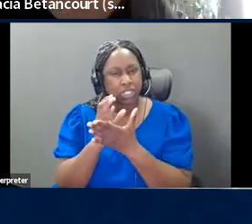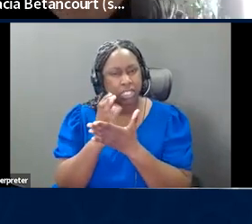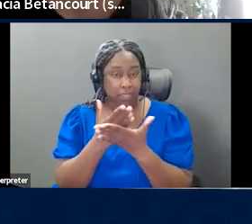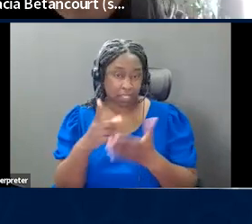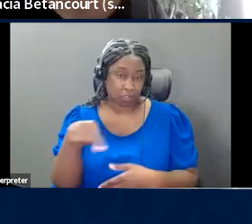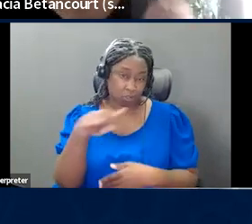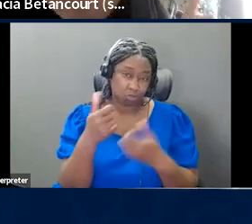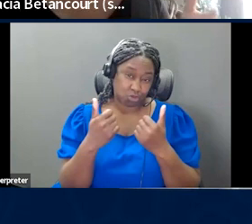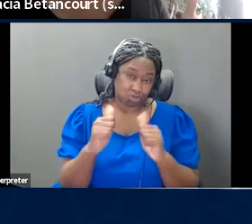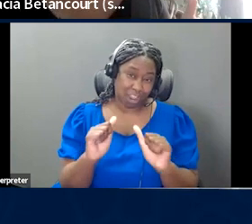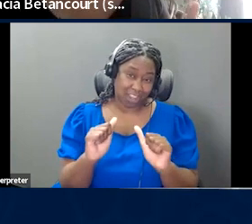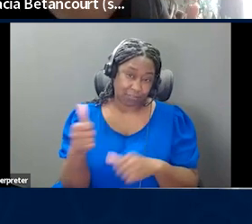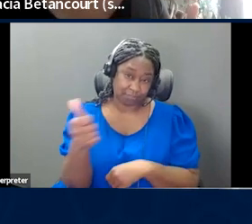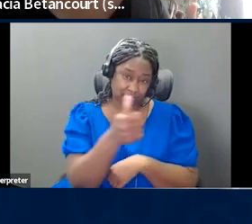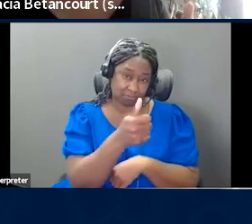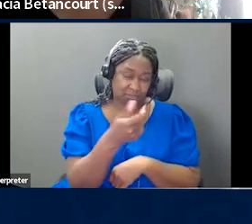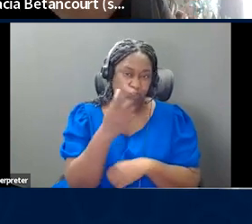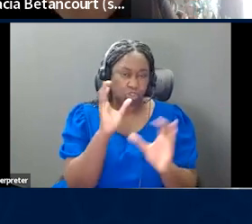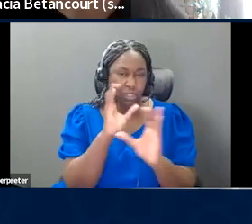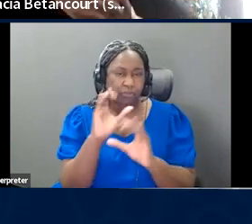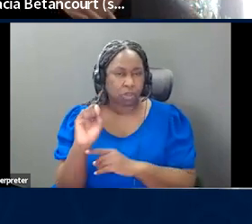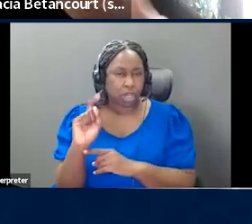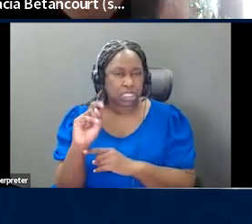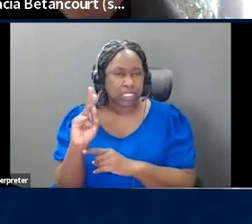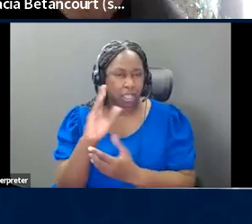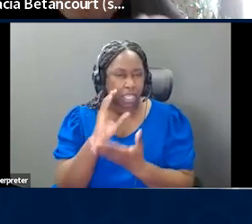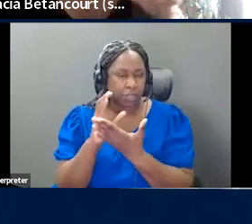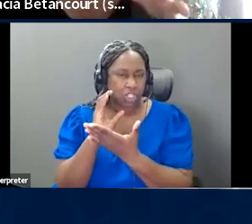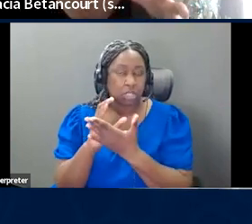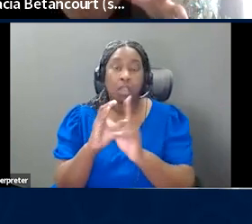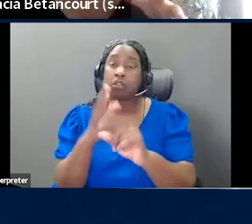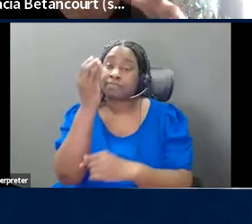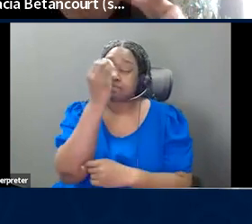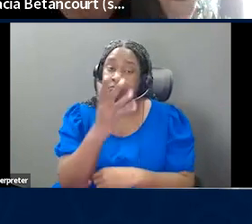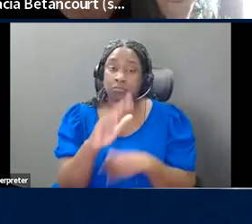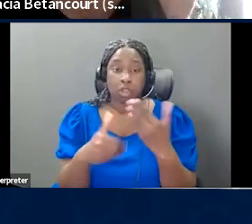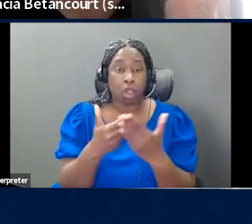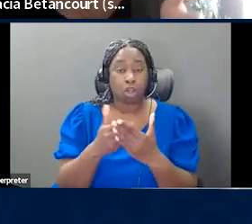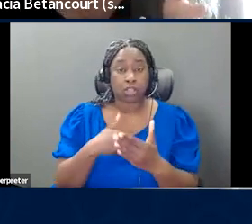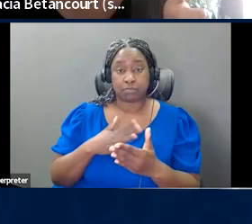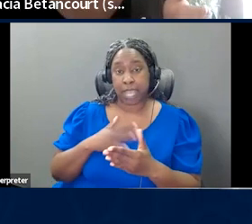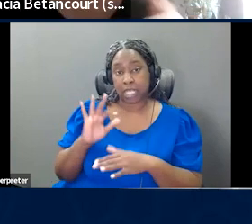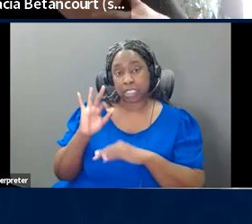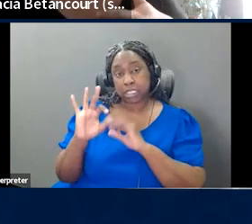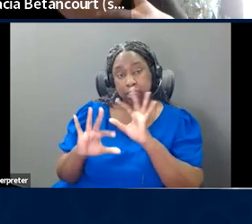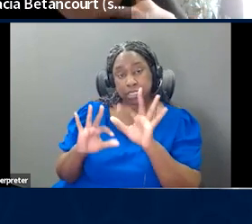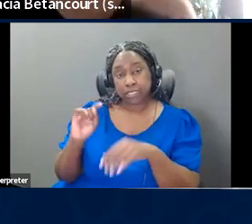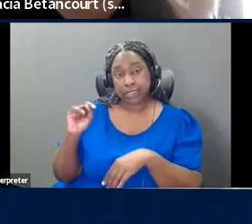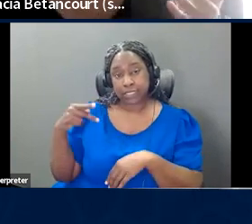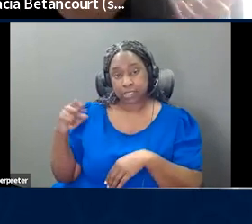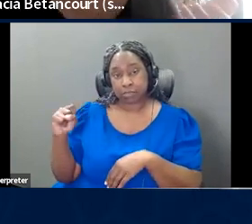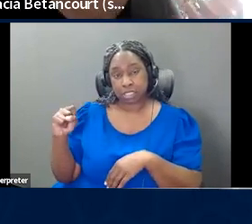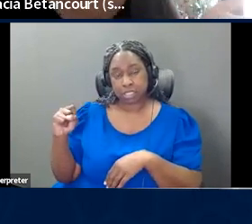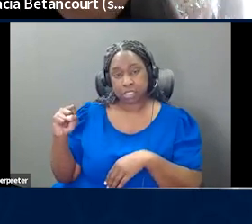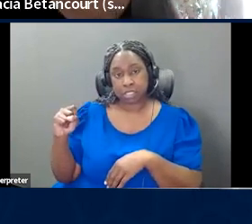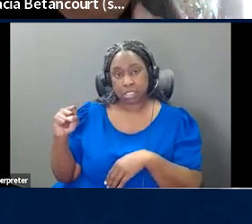in your own practices, especially as you look for stock images. And by the way, all of these tips really also